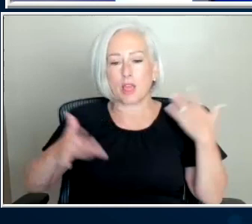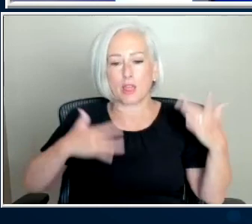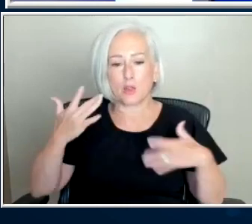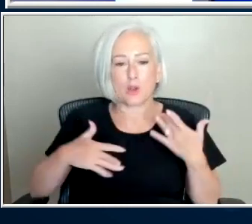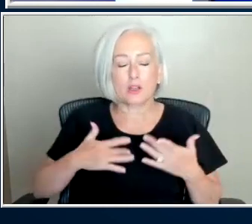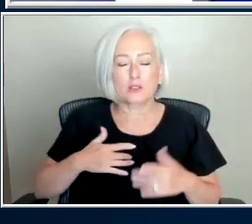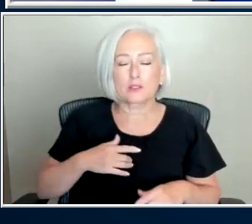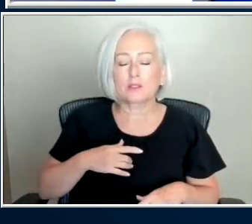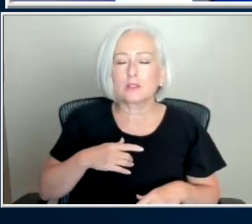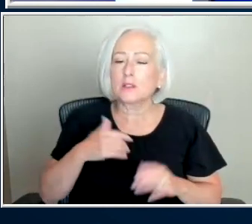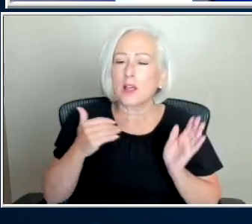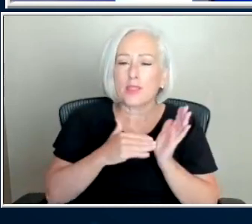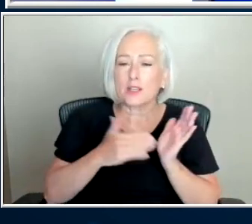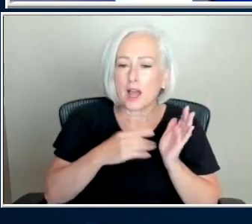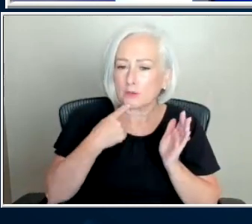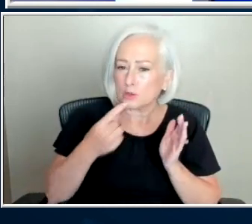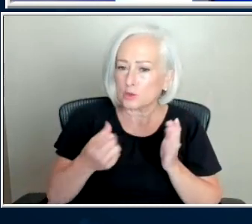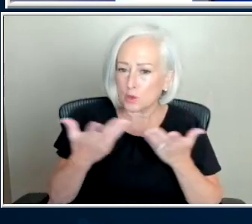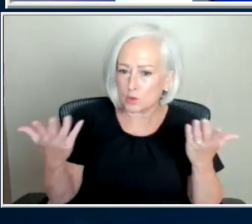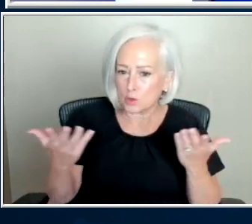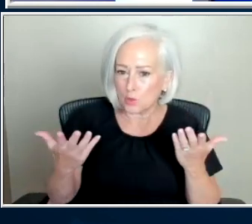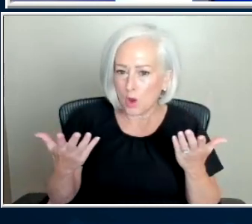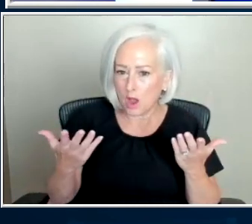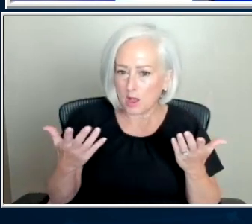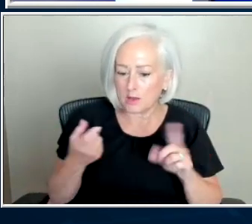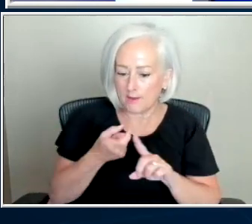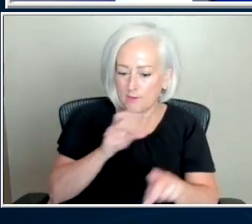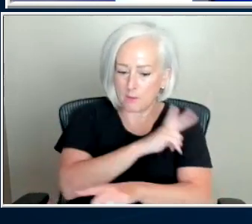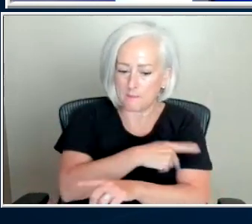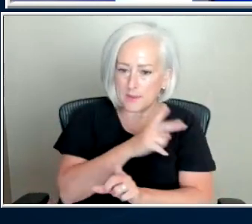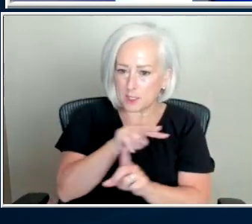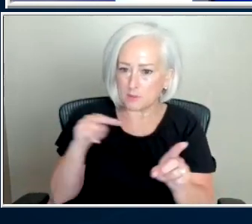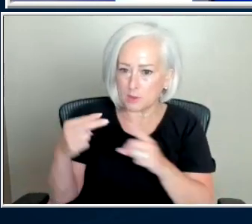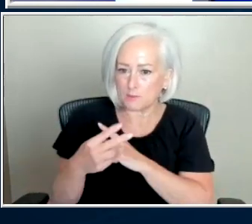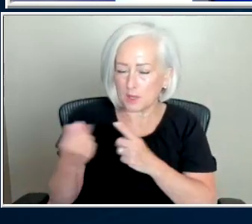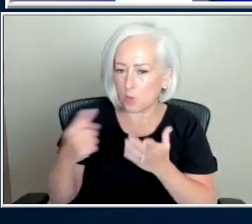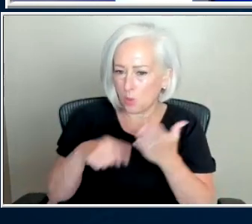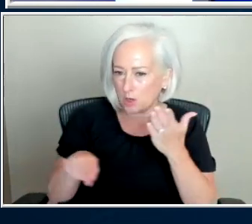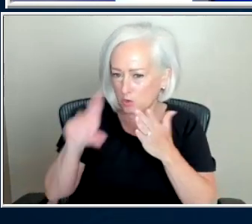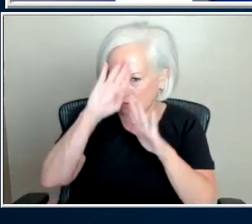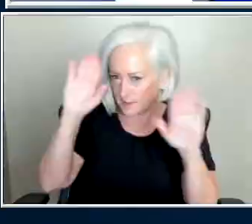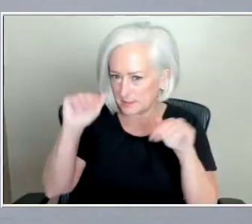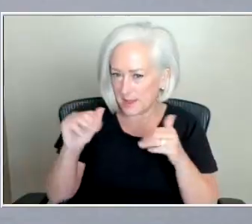they tell you from a patient perspective to expect from this particular procedure?